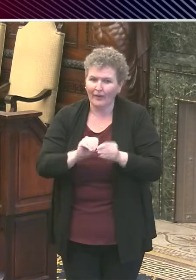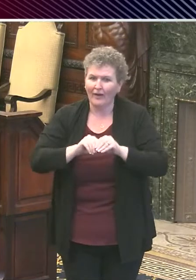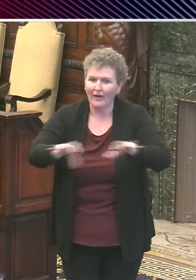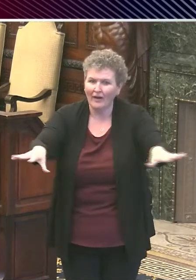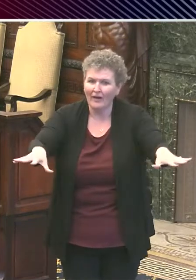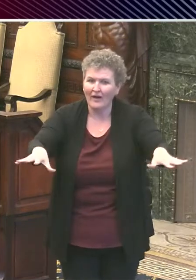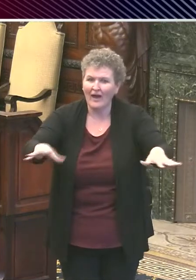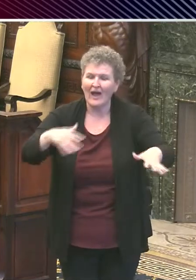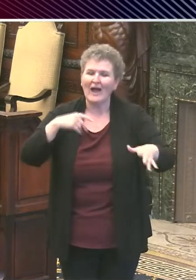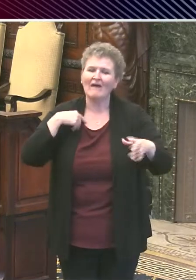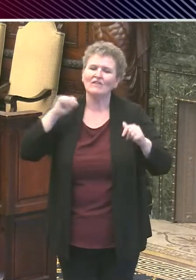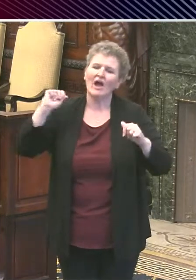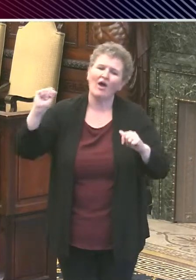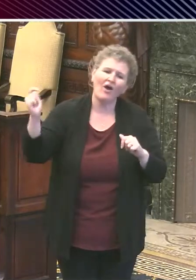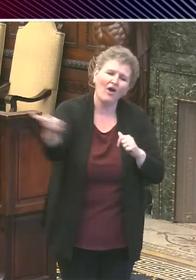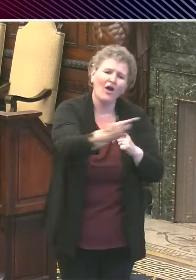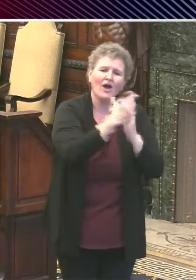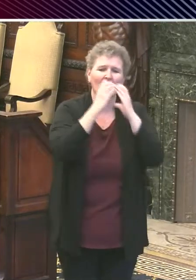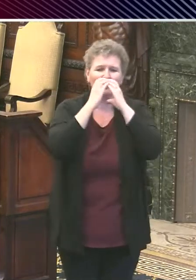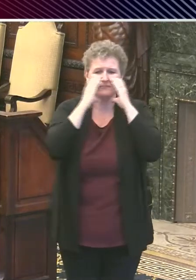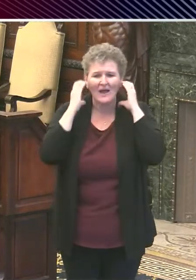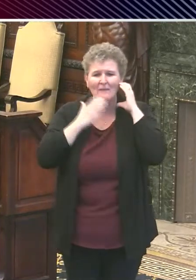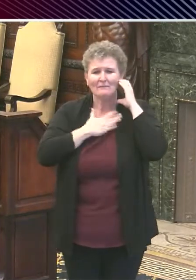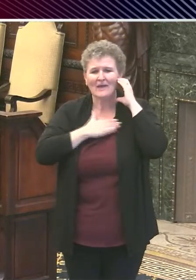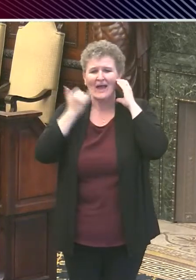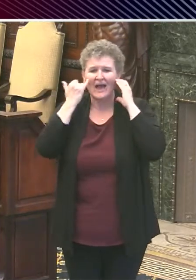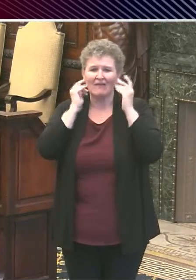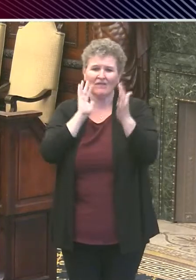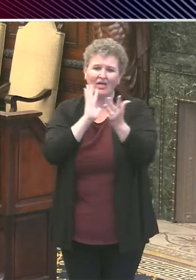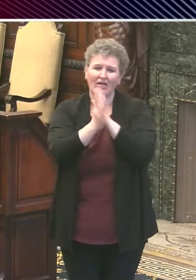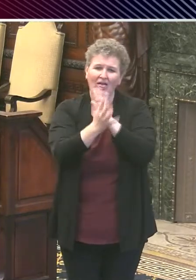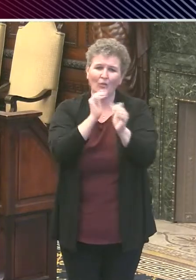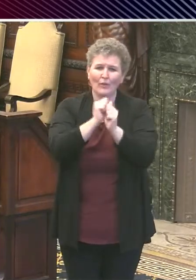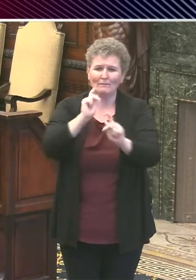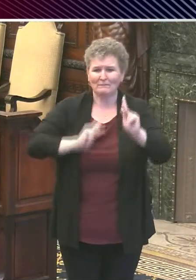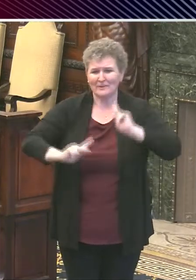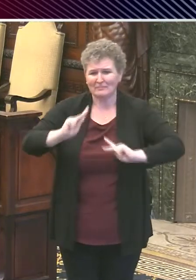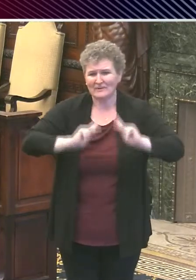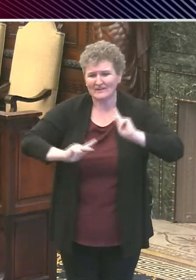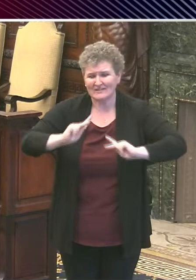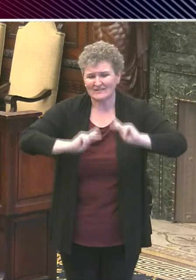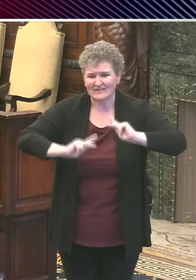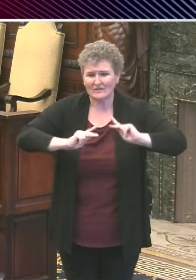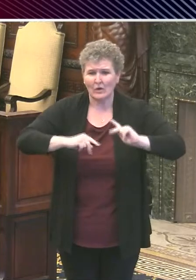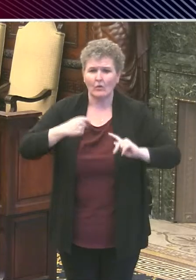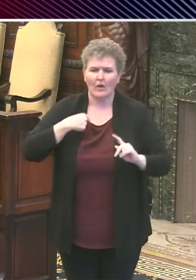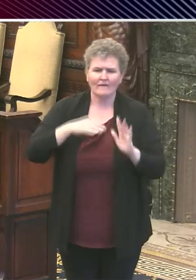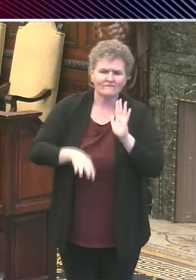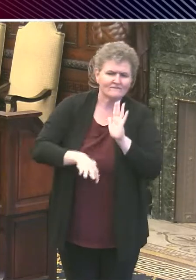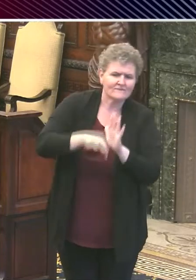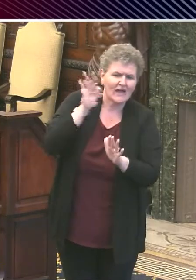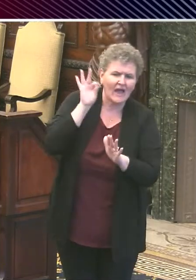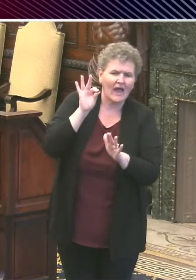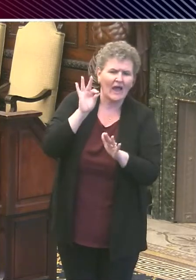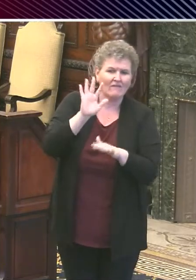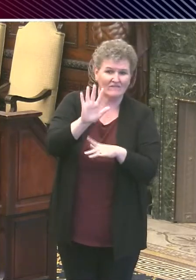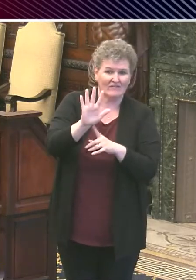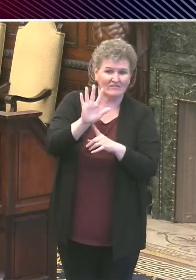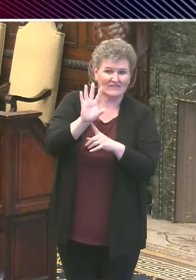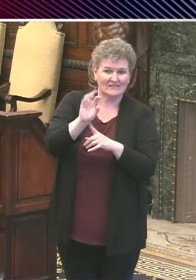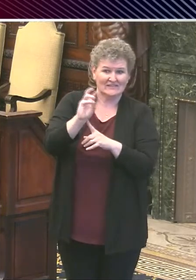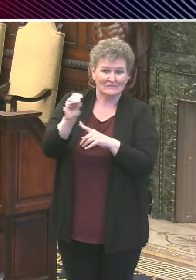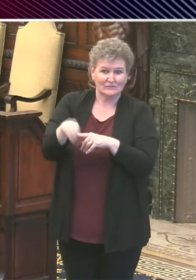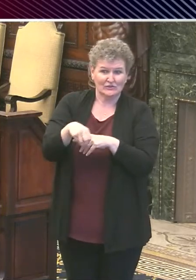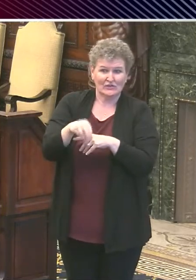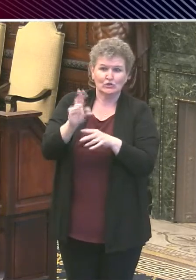other people. Now, we did observations in late June here in Philadelphia. We found that 55% of Philadelphia residents were using masks